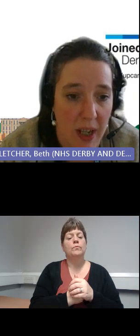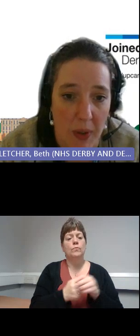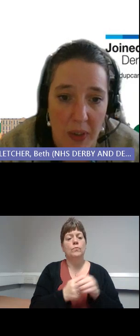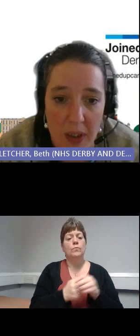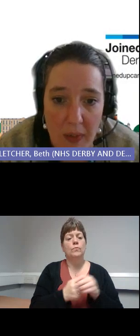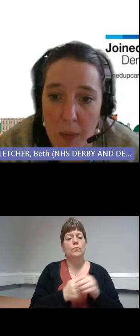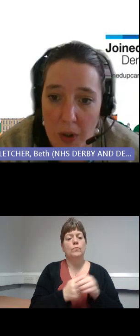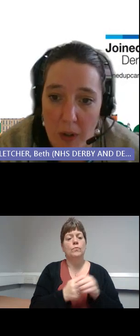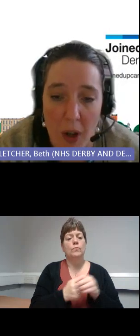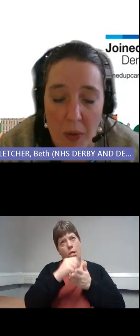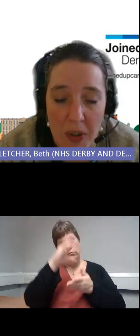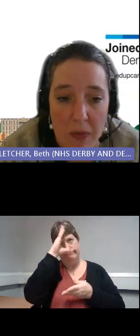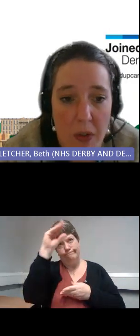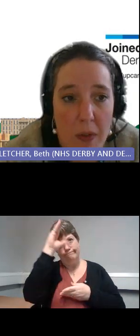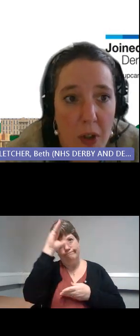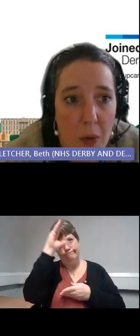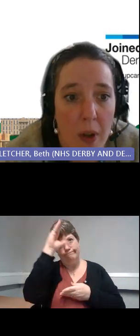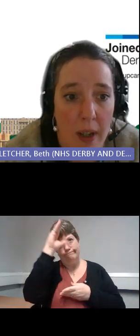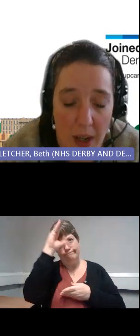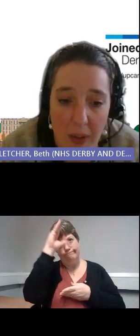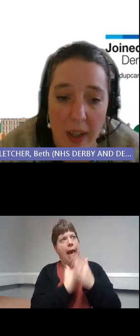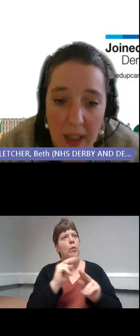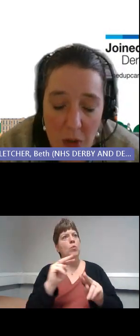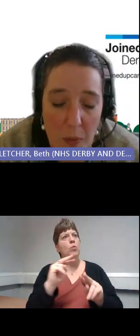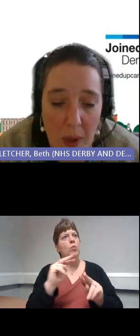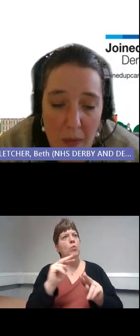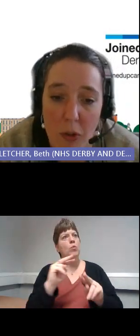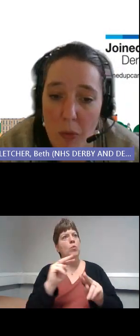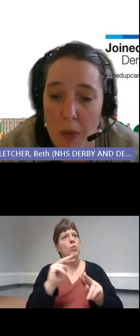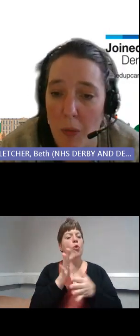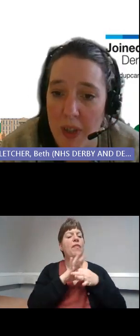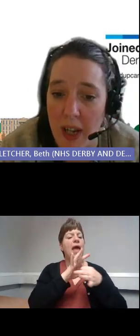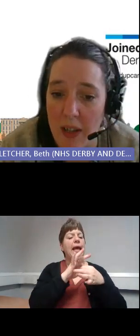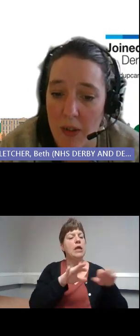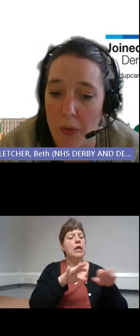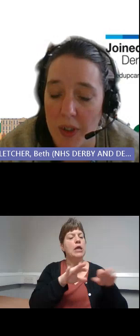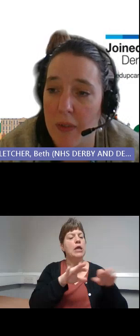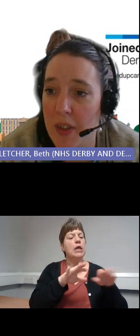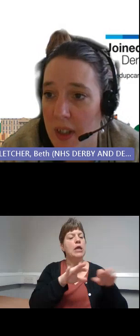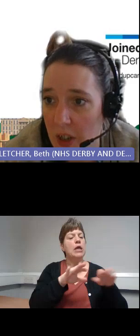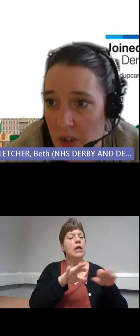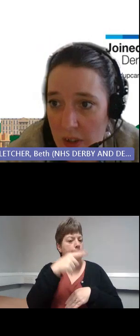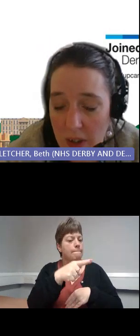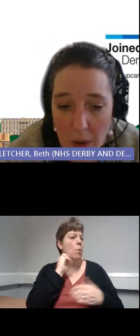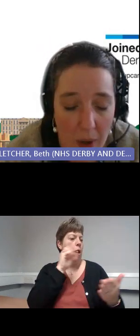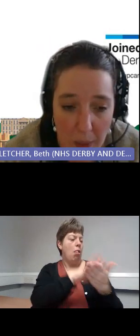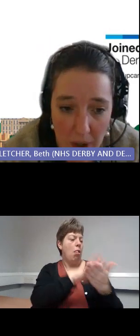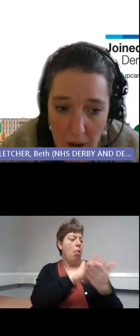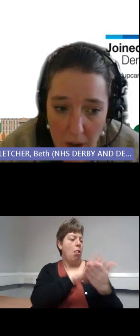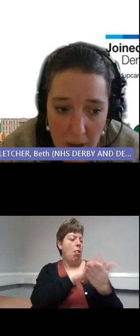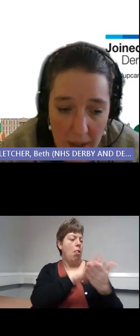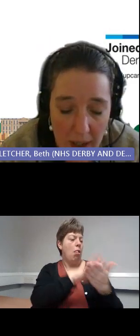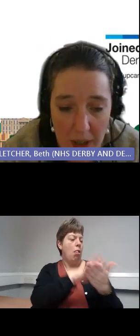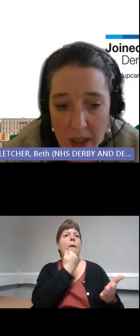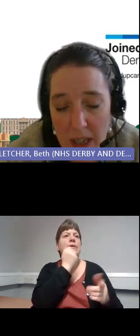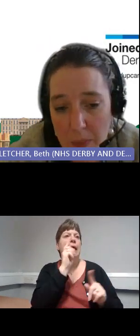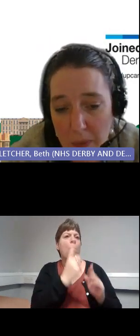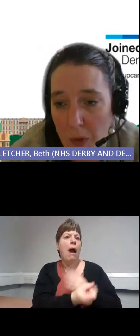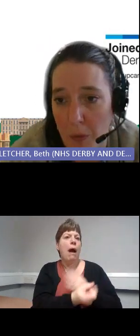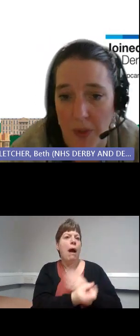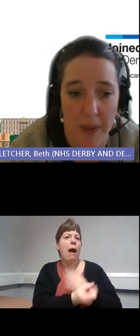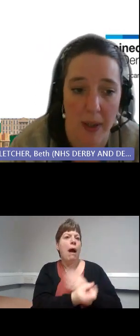up to date with the development of the whole service review. Again, on that engagement platform, we'll update all the different stages where we are, and then how you